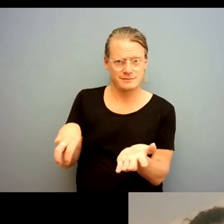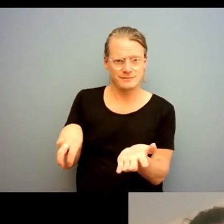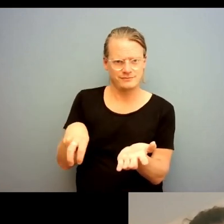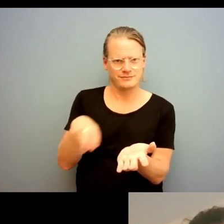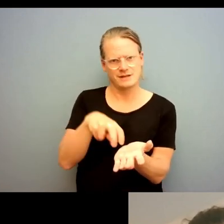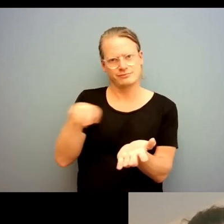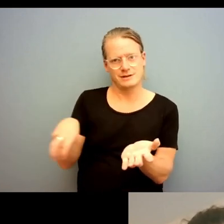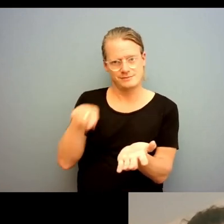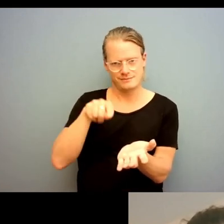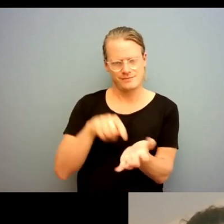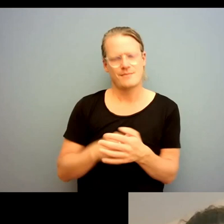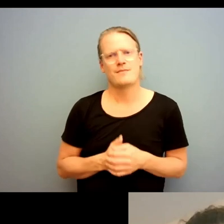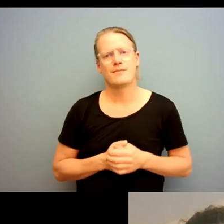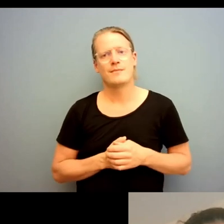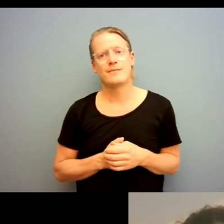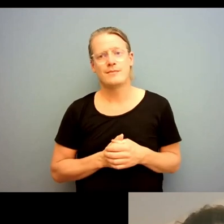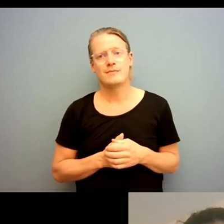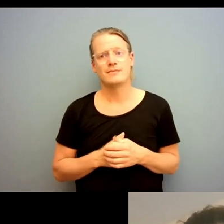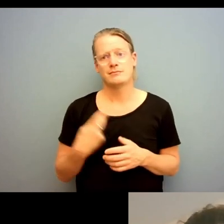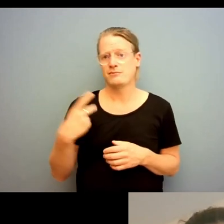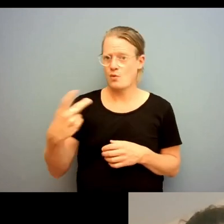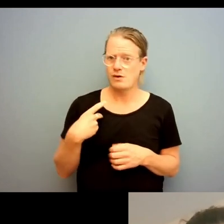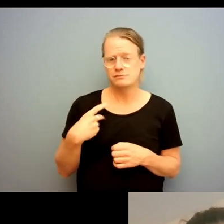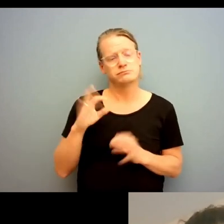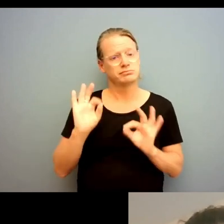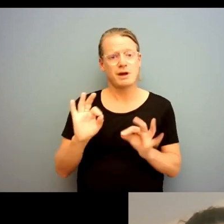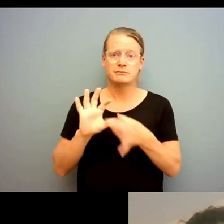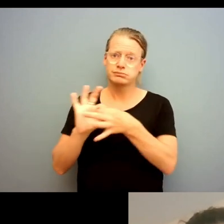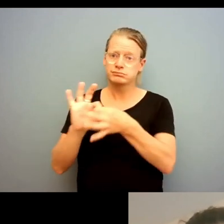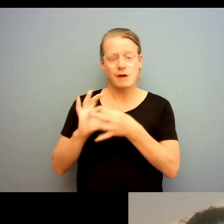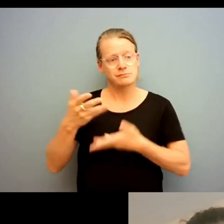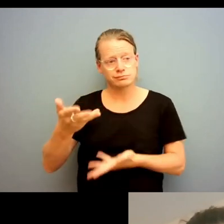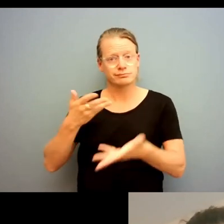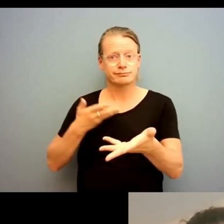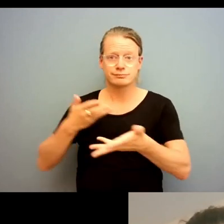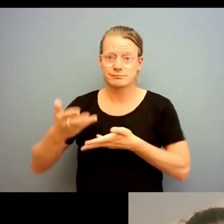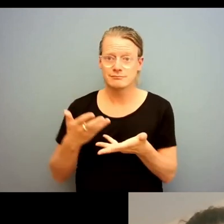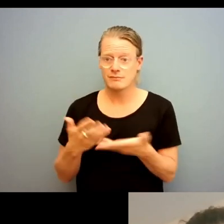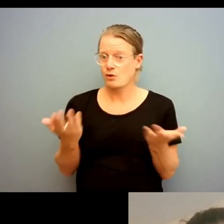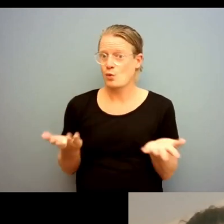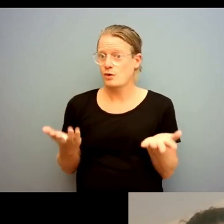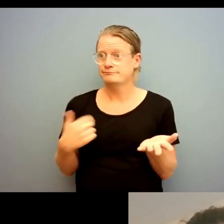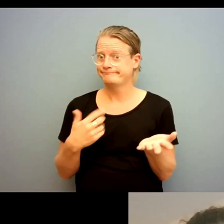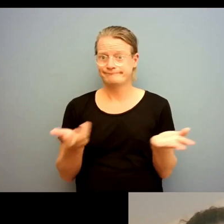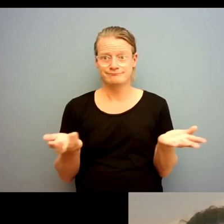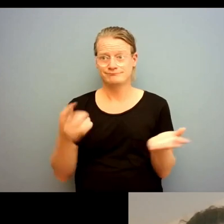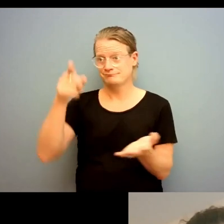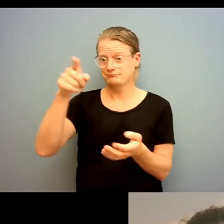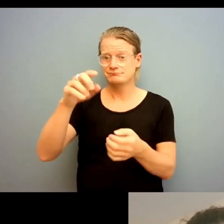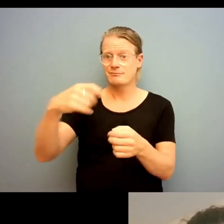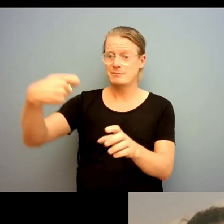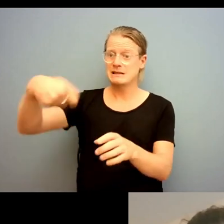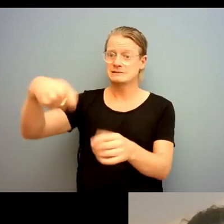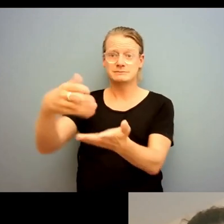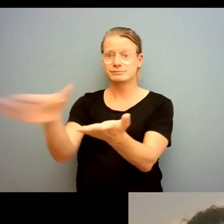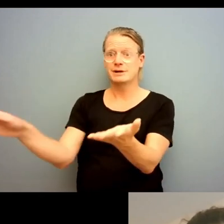to make a point to the government. We don't have a Christina now, so it's very difficult